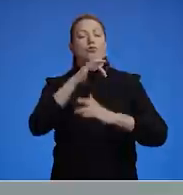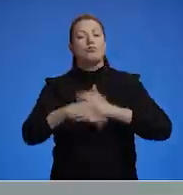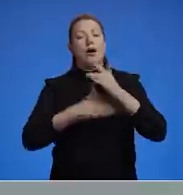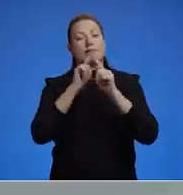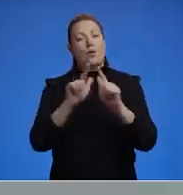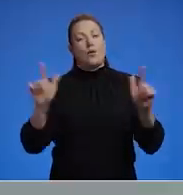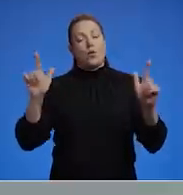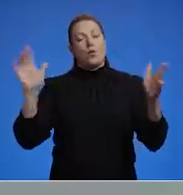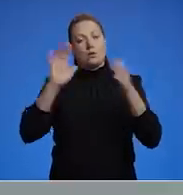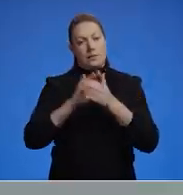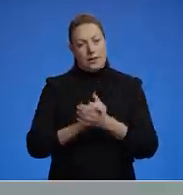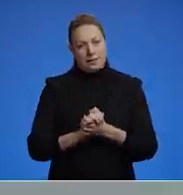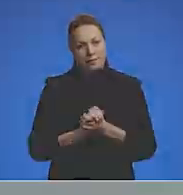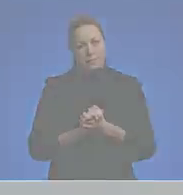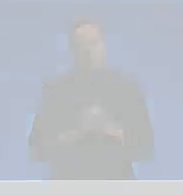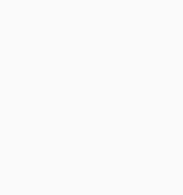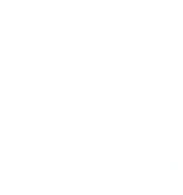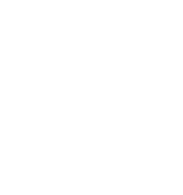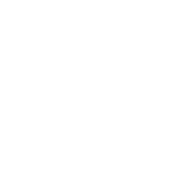through Christ our Lord. Amen.